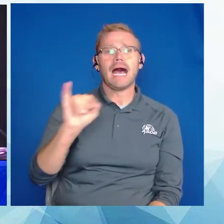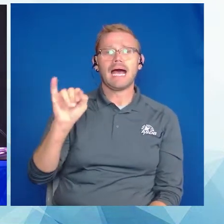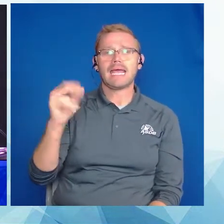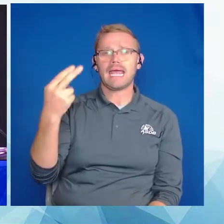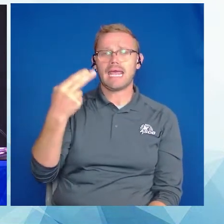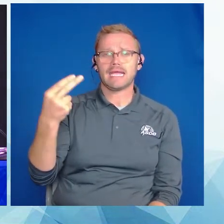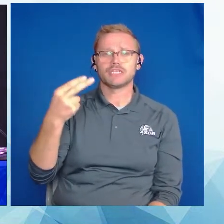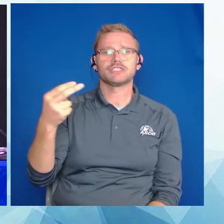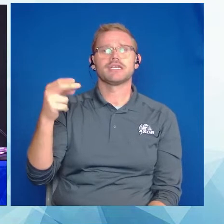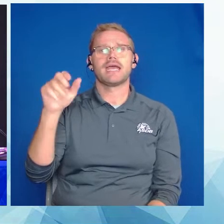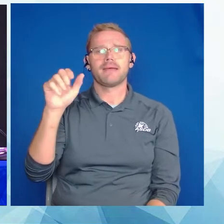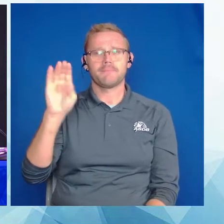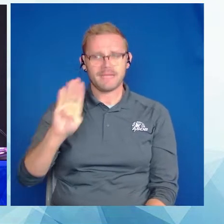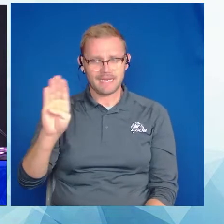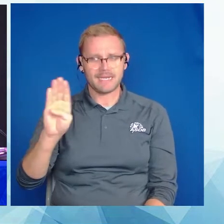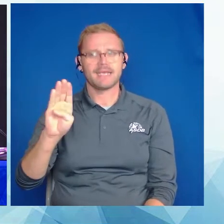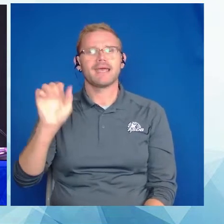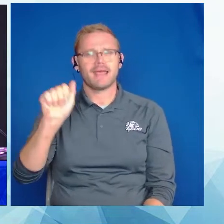IHBAB.